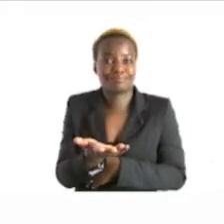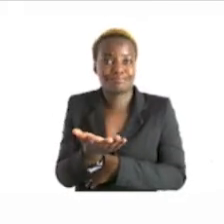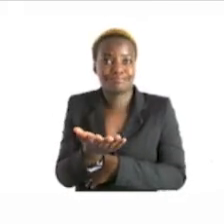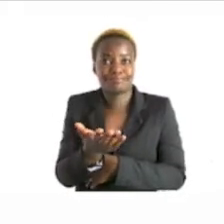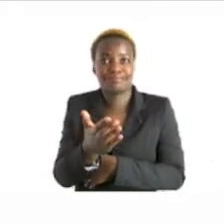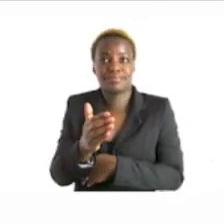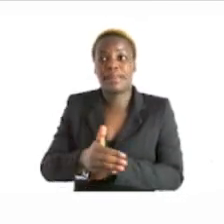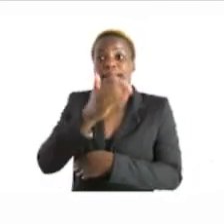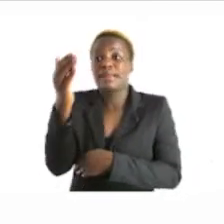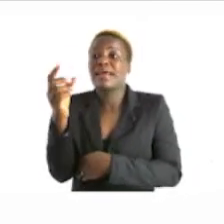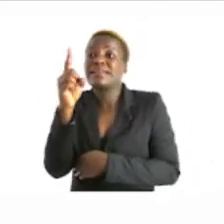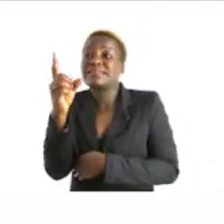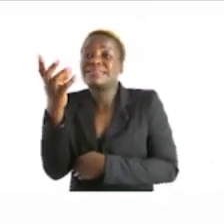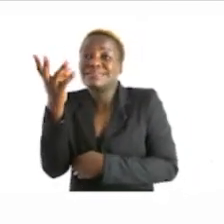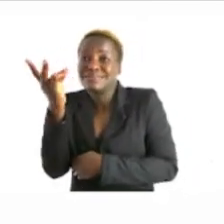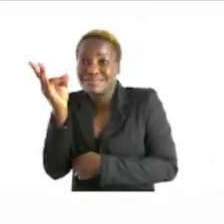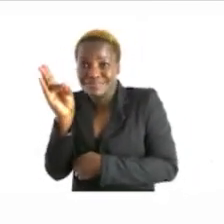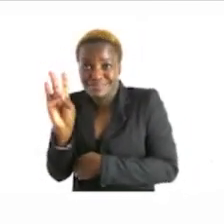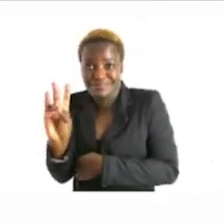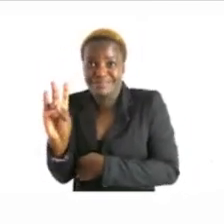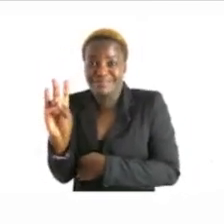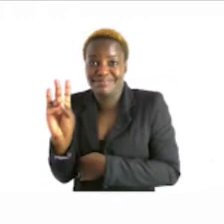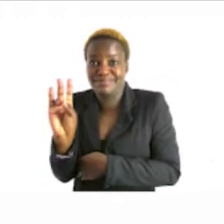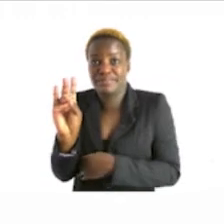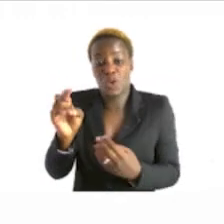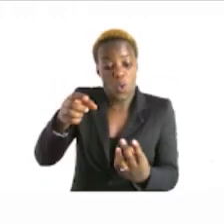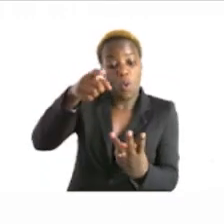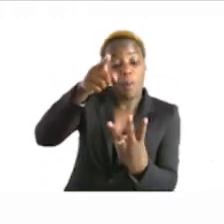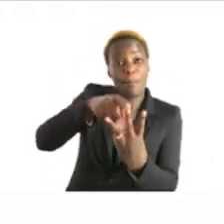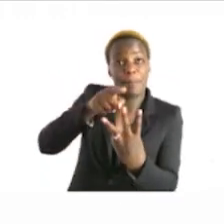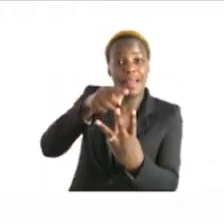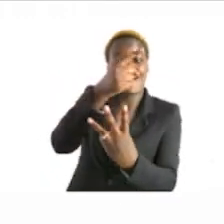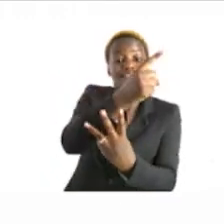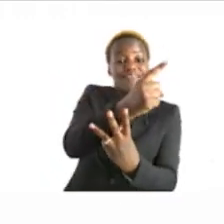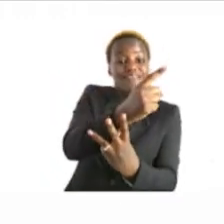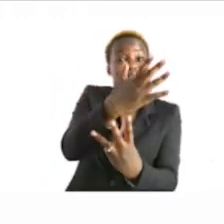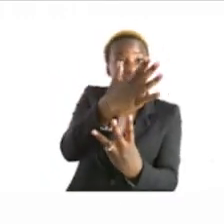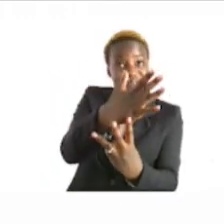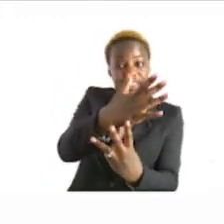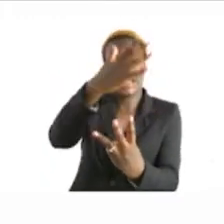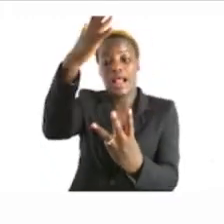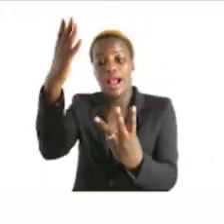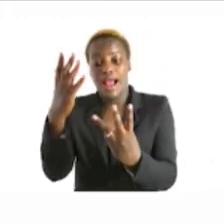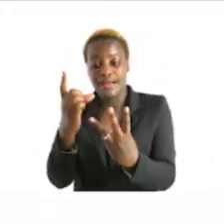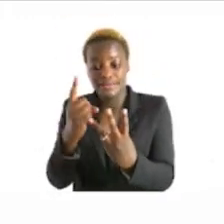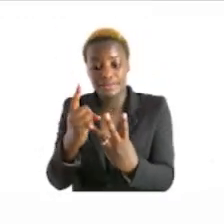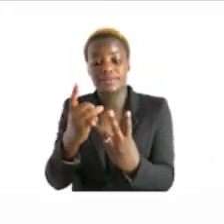have 16. So which means between 15 and 17, what number comes